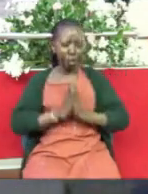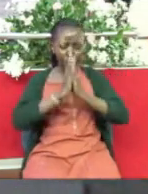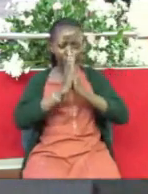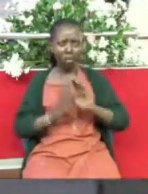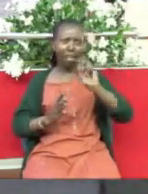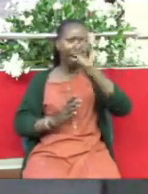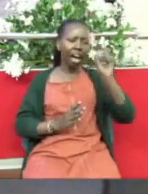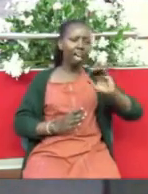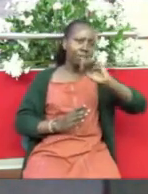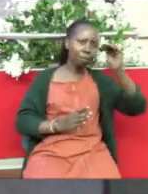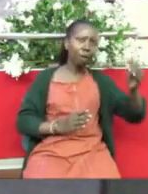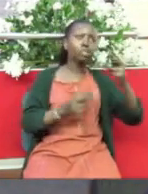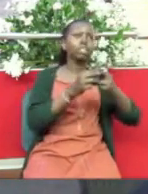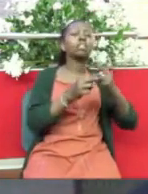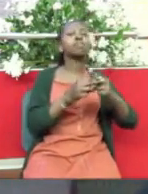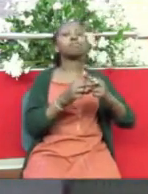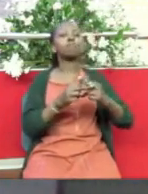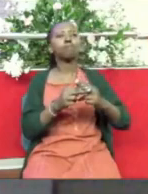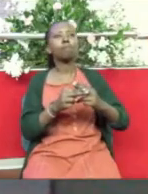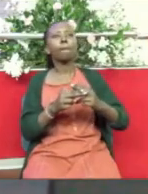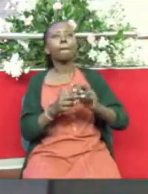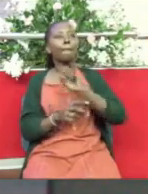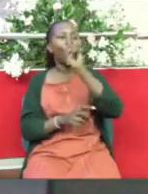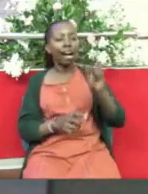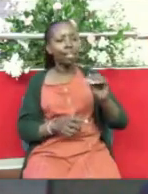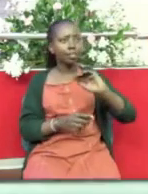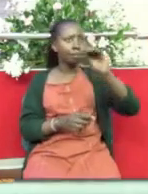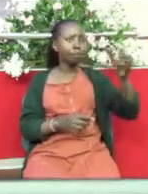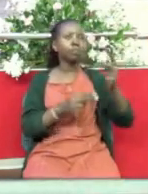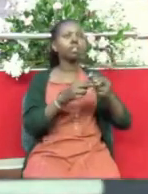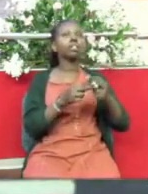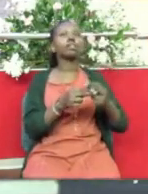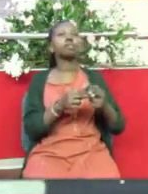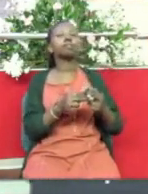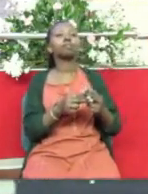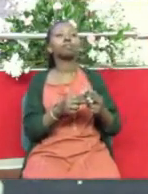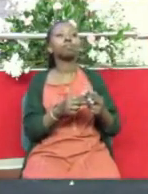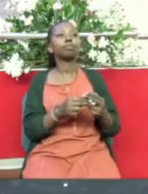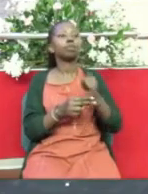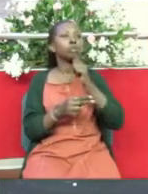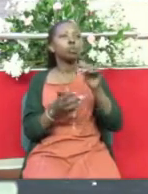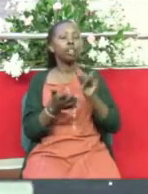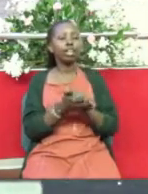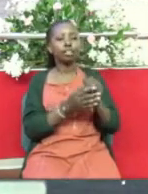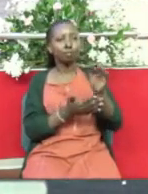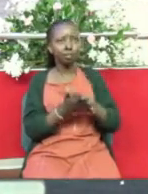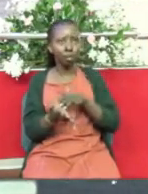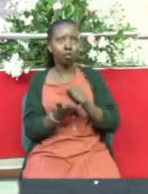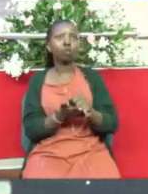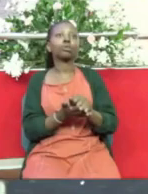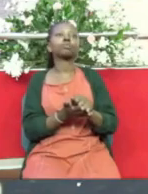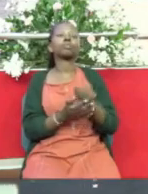asking, who are you, O great mountain? Who are you? In the name of